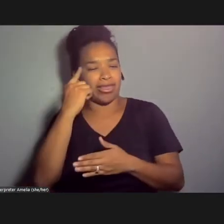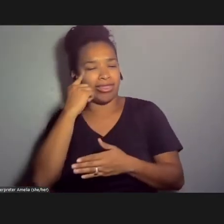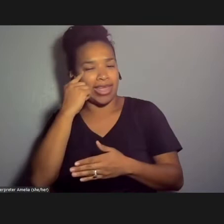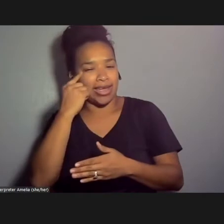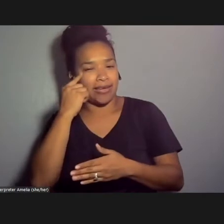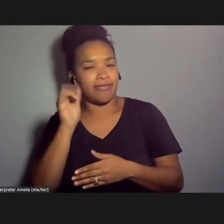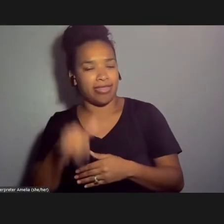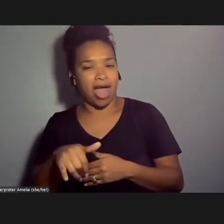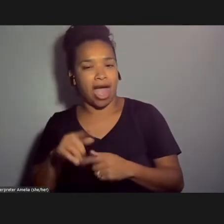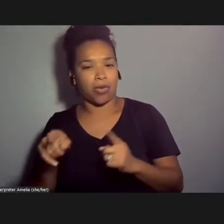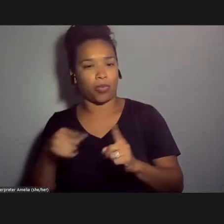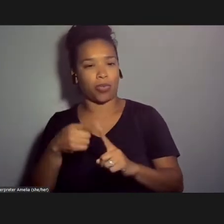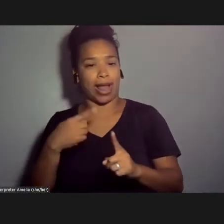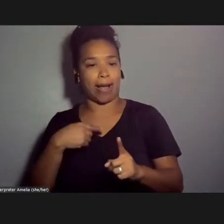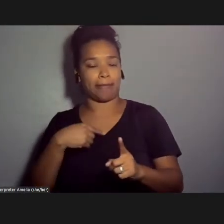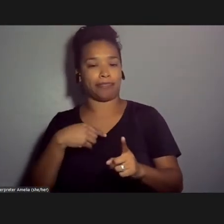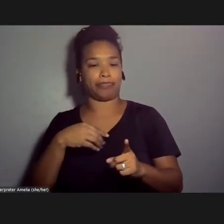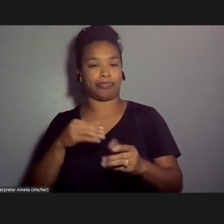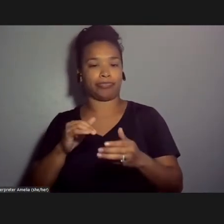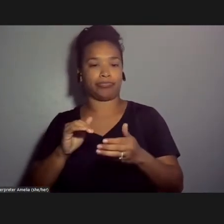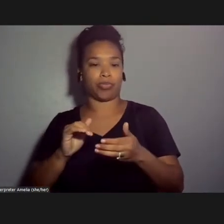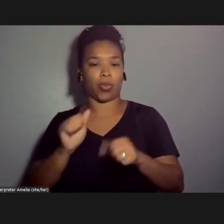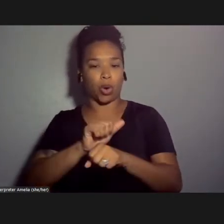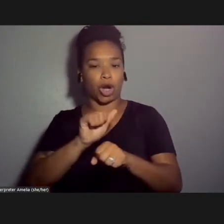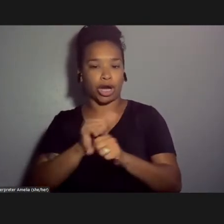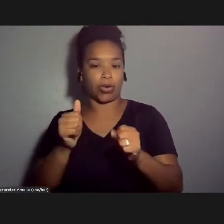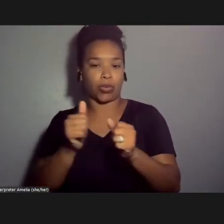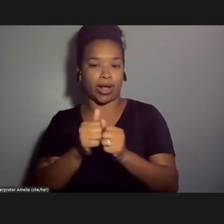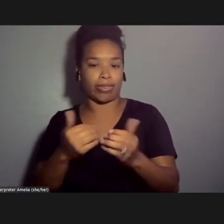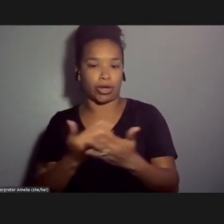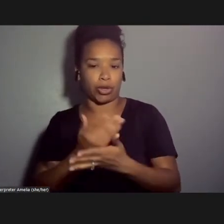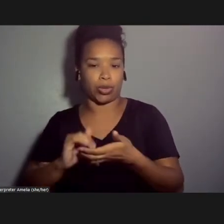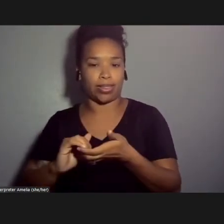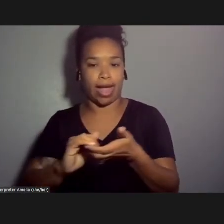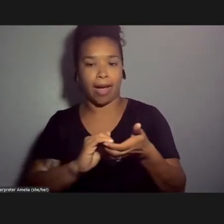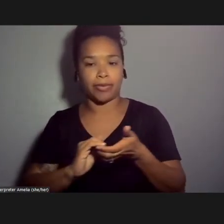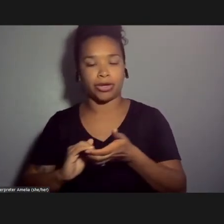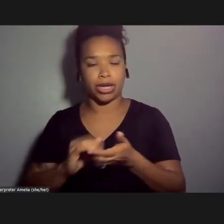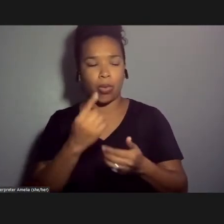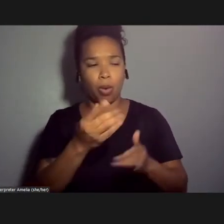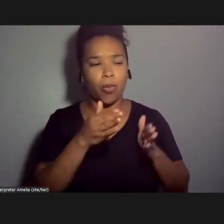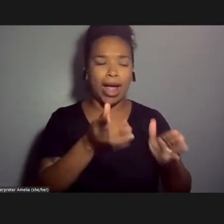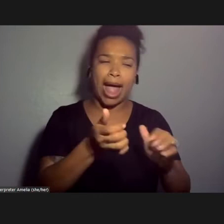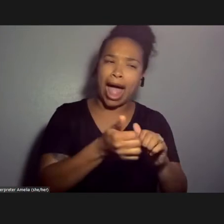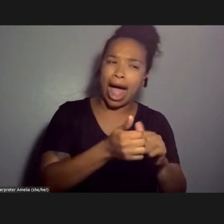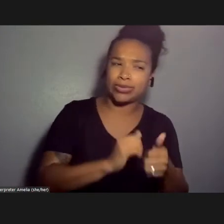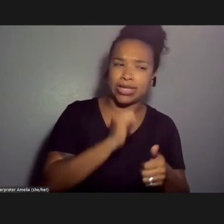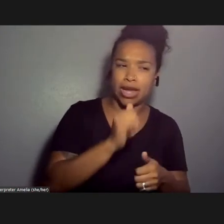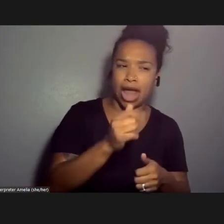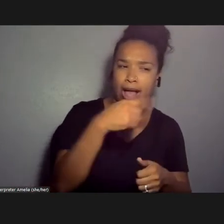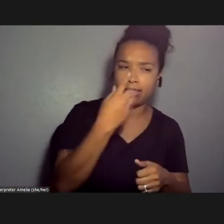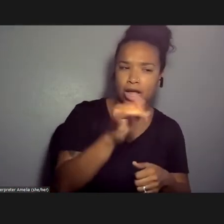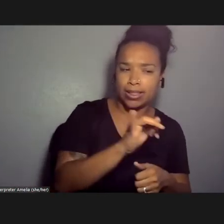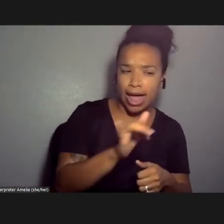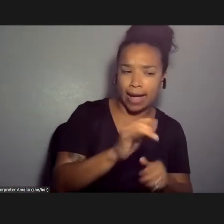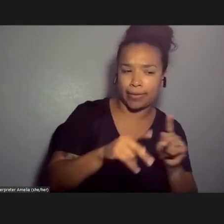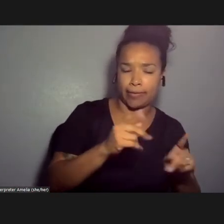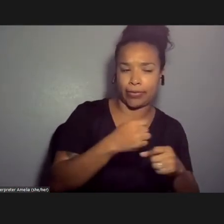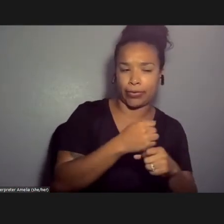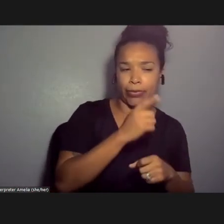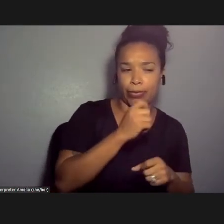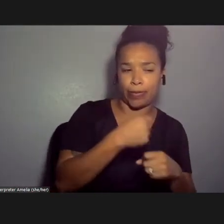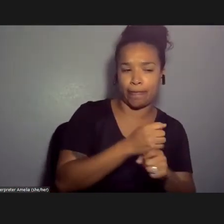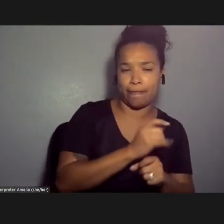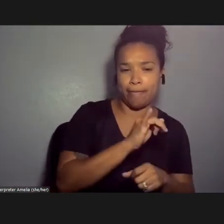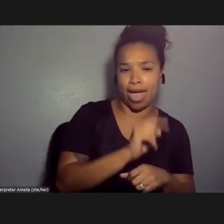In one way, how can the piece not look like the people who make it? But in another way, rehearsal